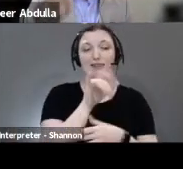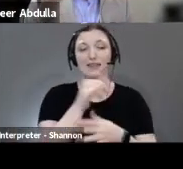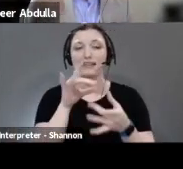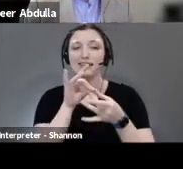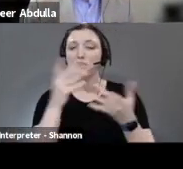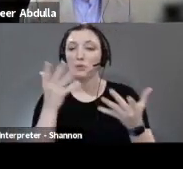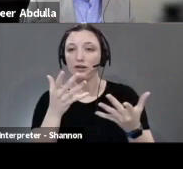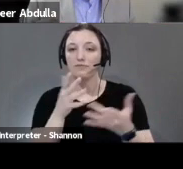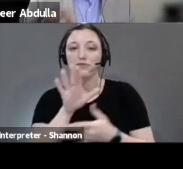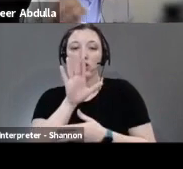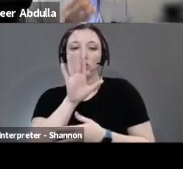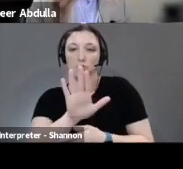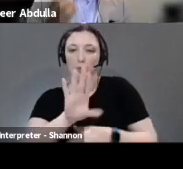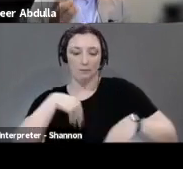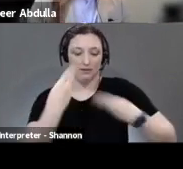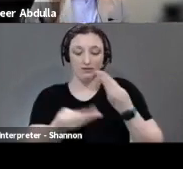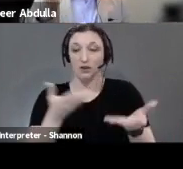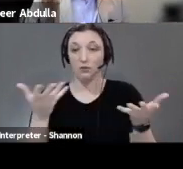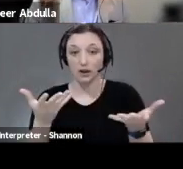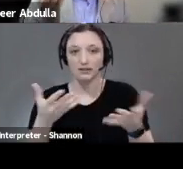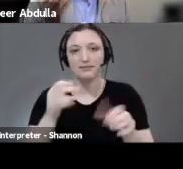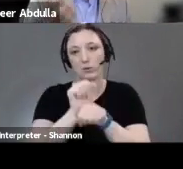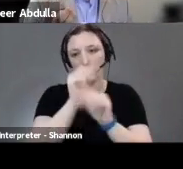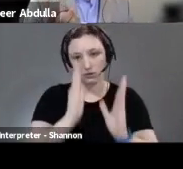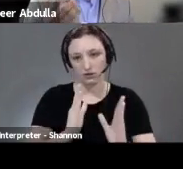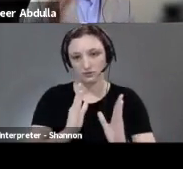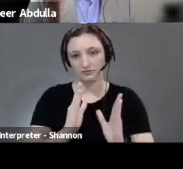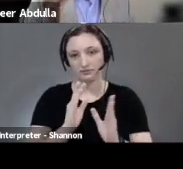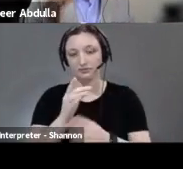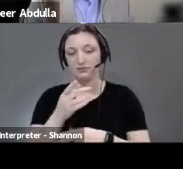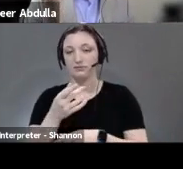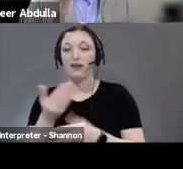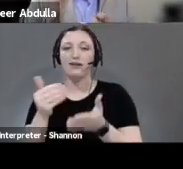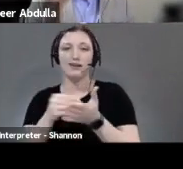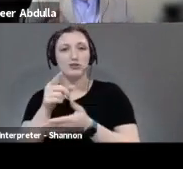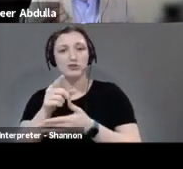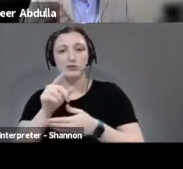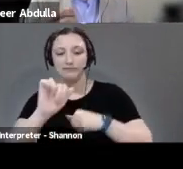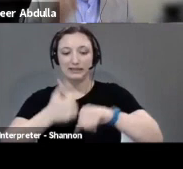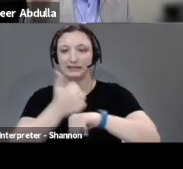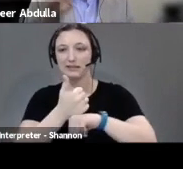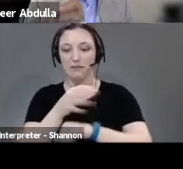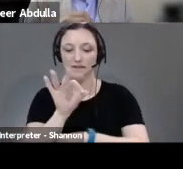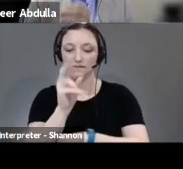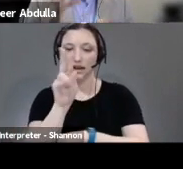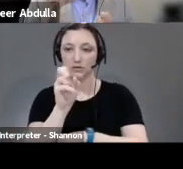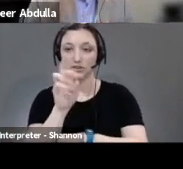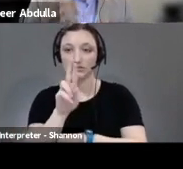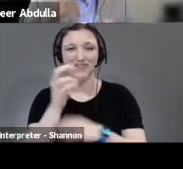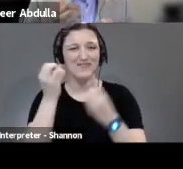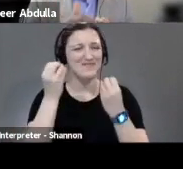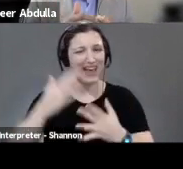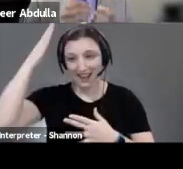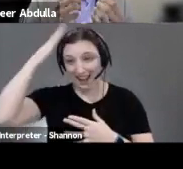as an employee. Again, as a founder, as a startup founder, you wear so many hats, and we'll get to that later, but you wear